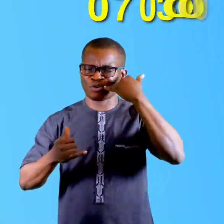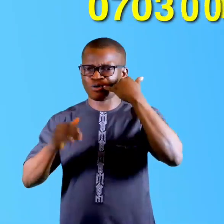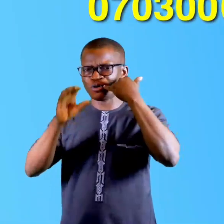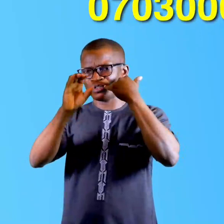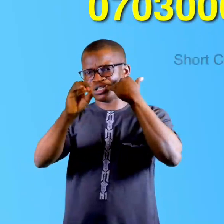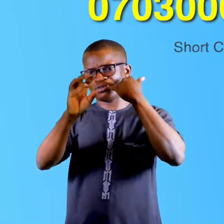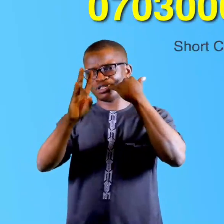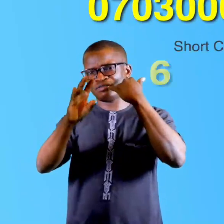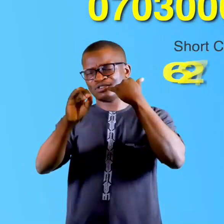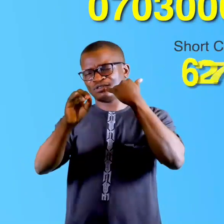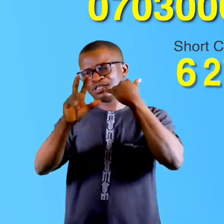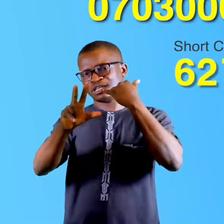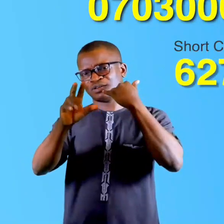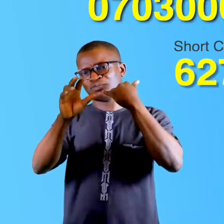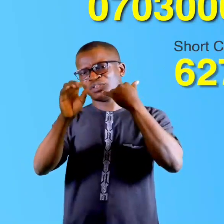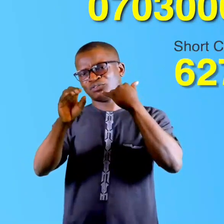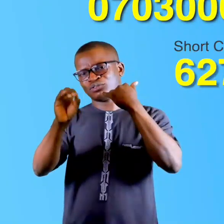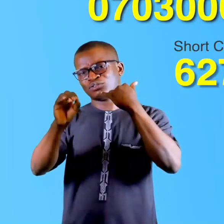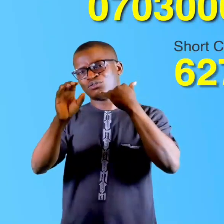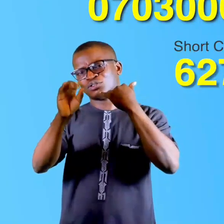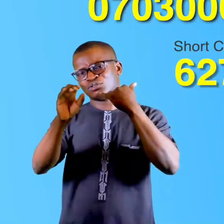hotline 0703